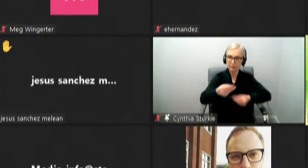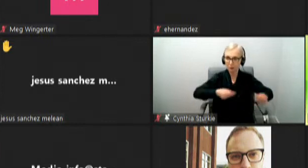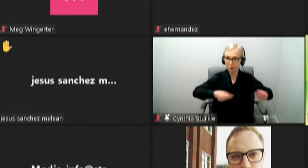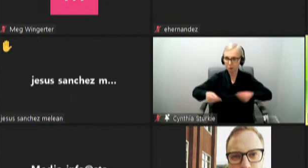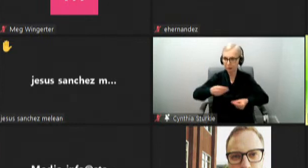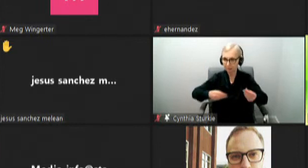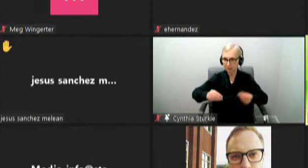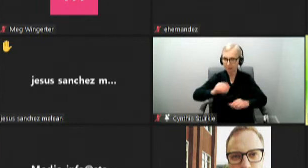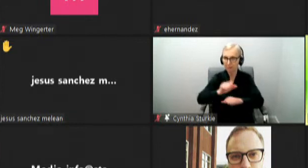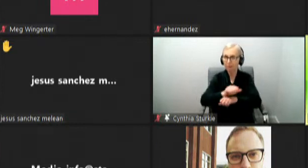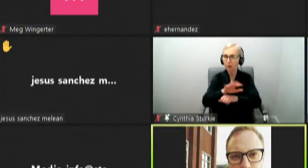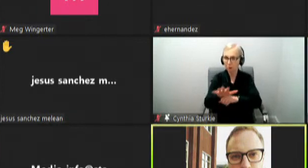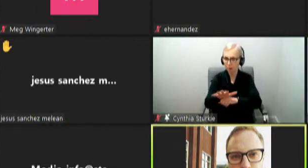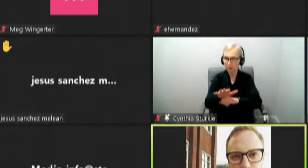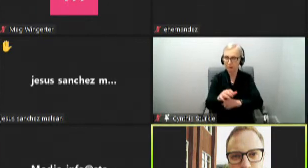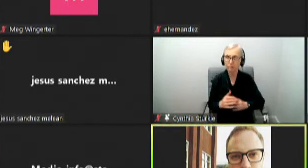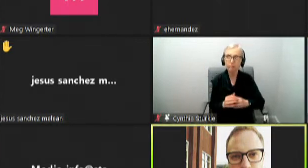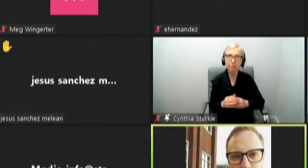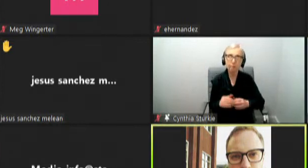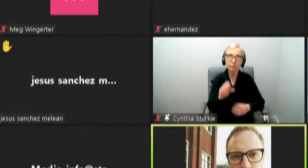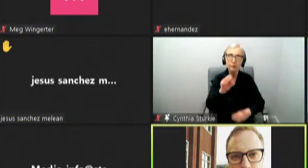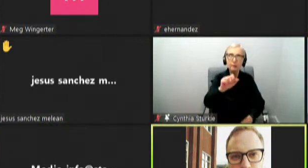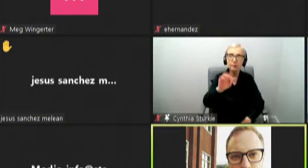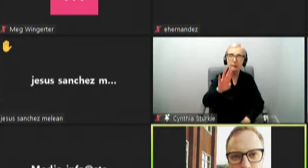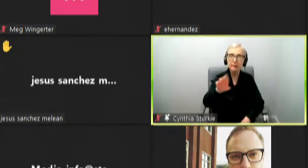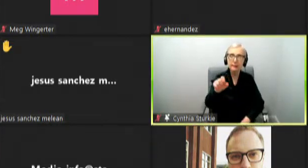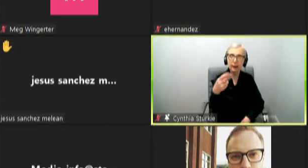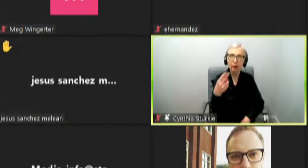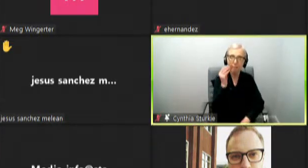transmission. All right, let's go to Sarah Flower.